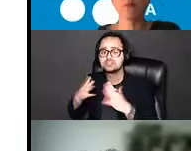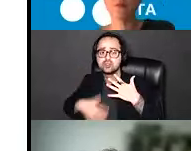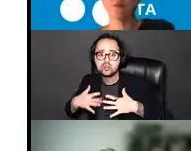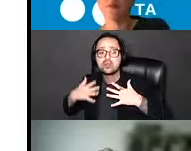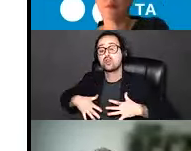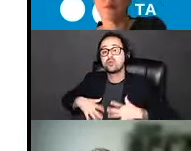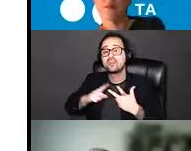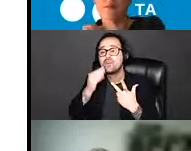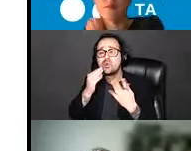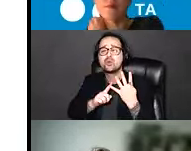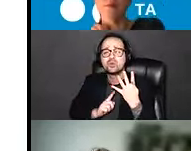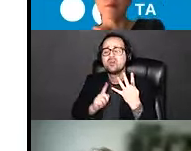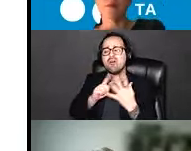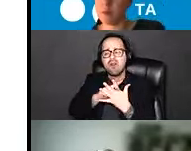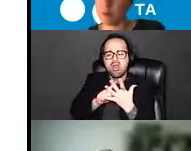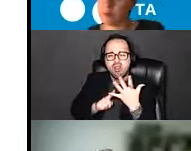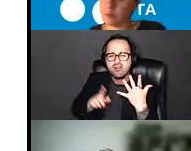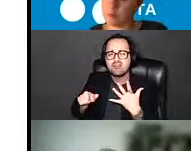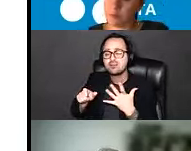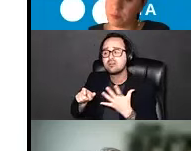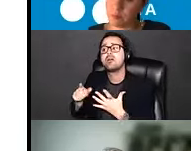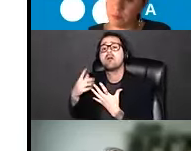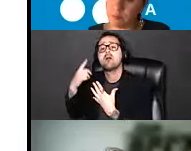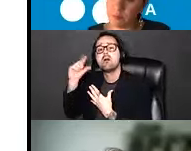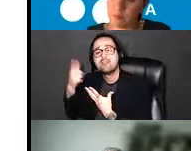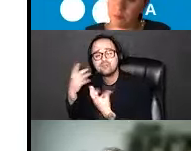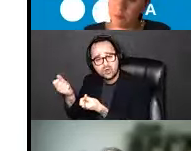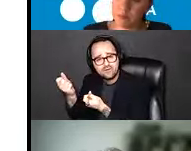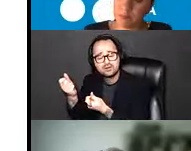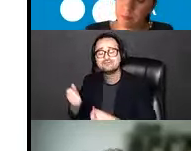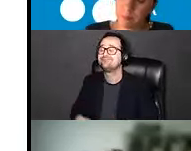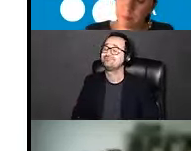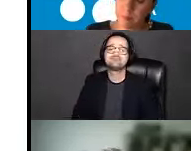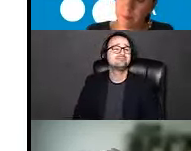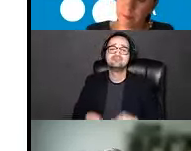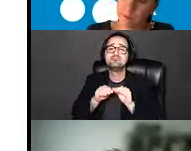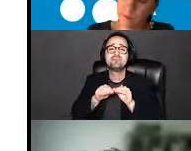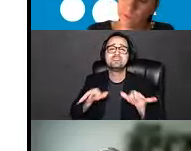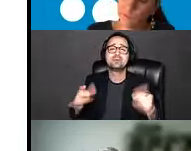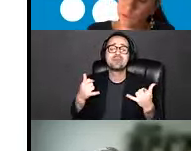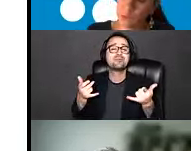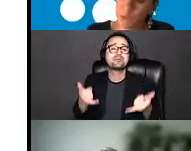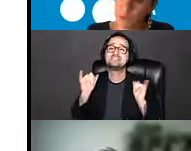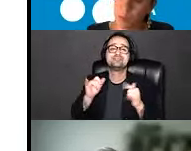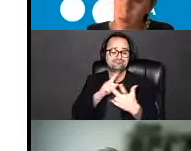and the things they need until they can recover. But in the pandemic, we're still in all three of those phases. So it gets